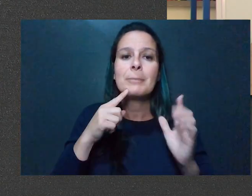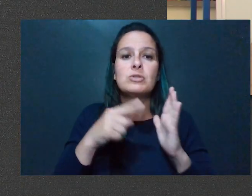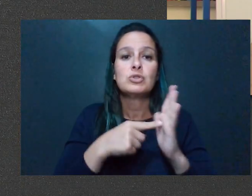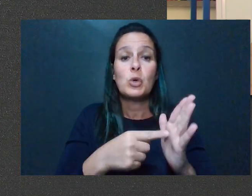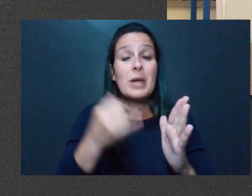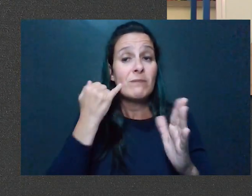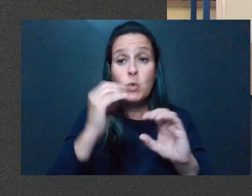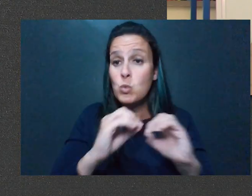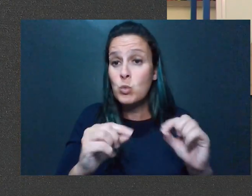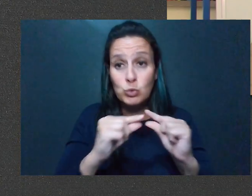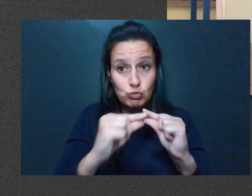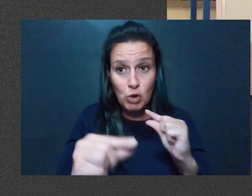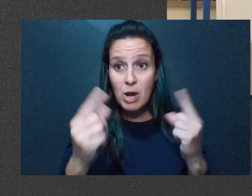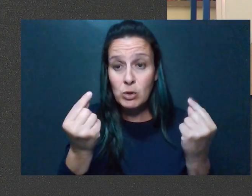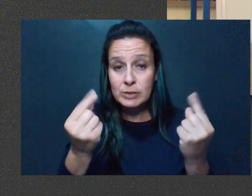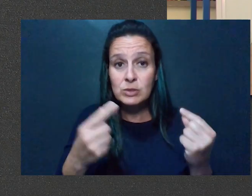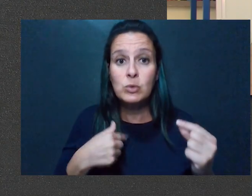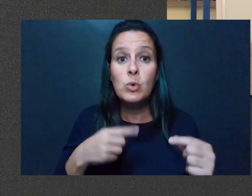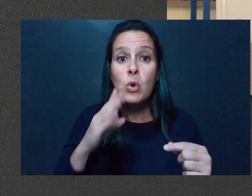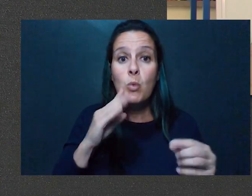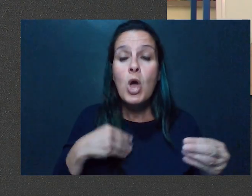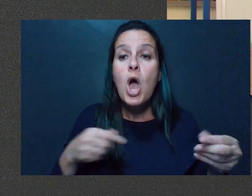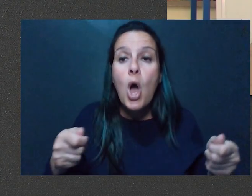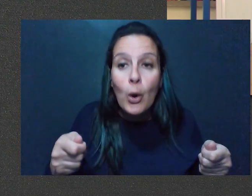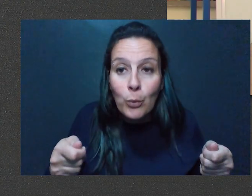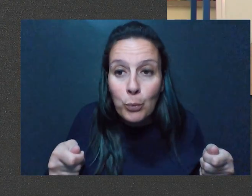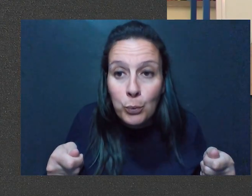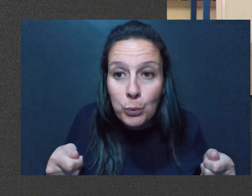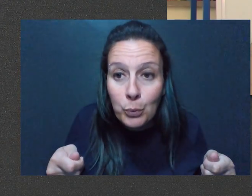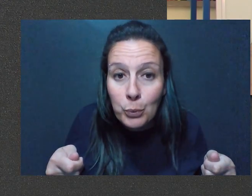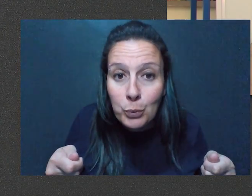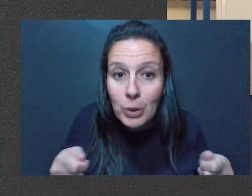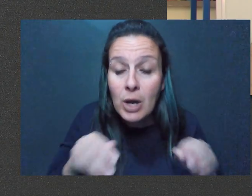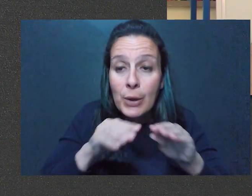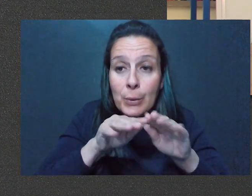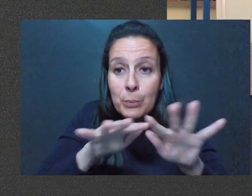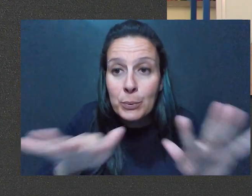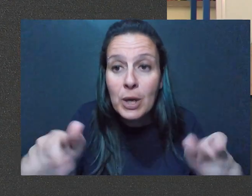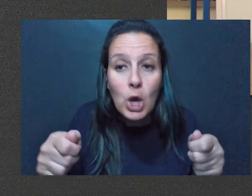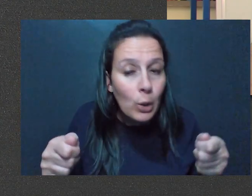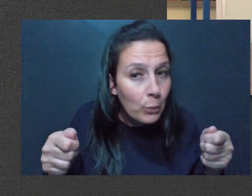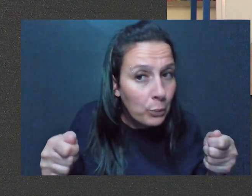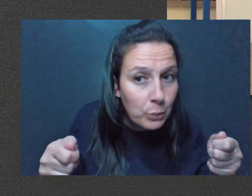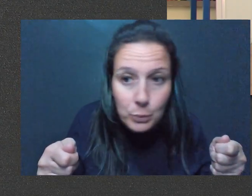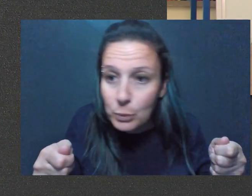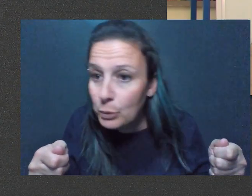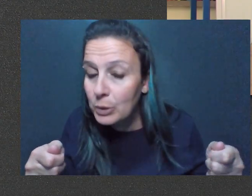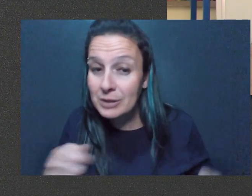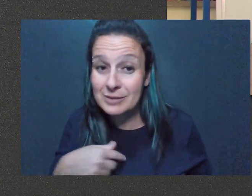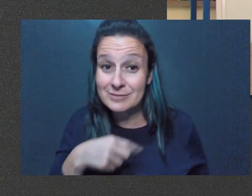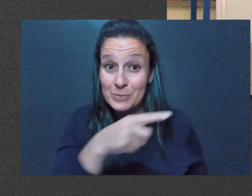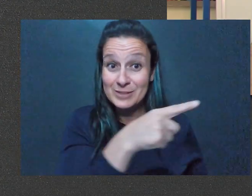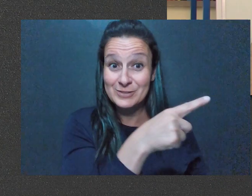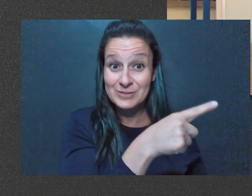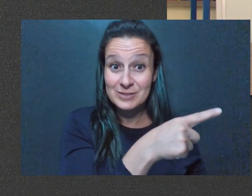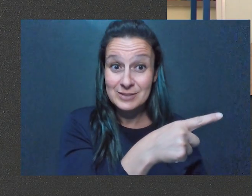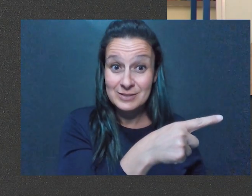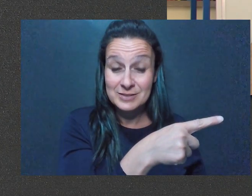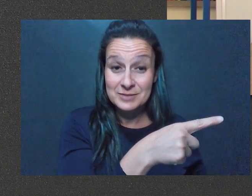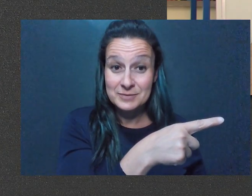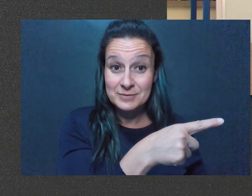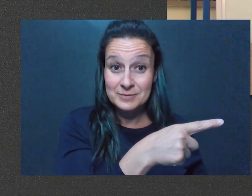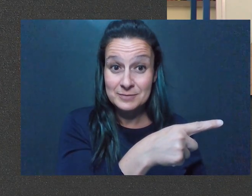it if you don't have a straw. You're going to blow the paint. Are you ready? We're not using paintbrushes today. Watch this.